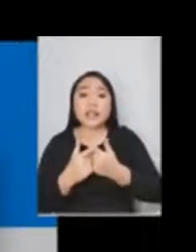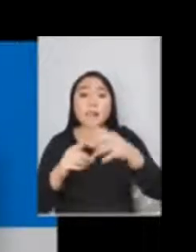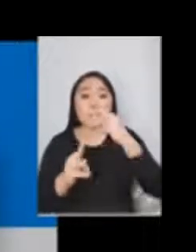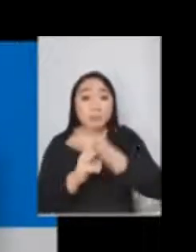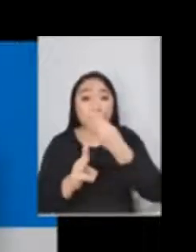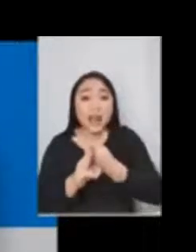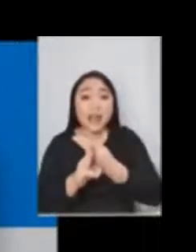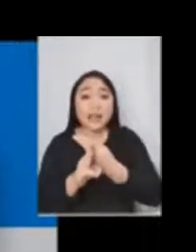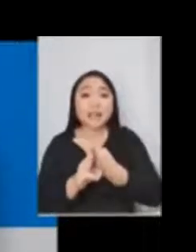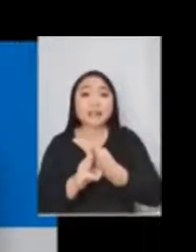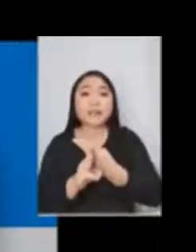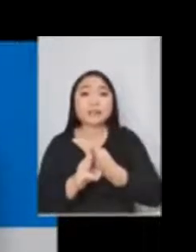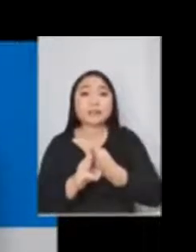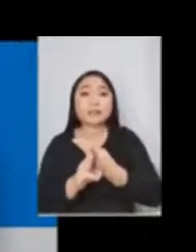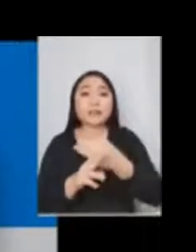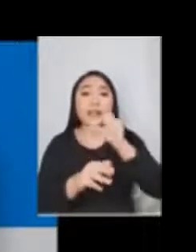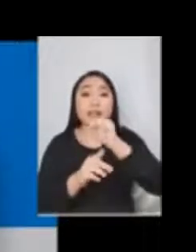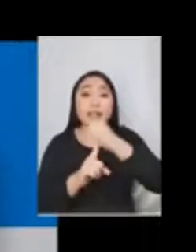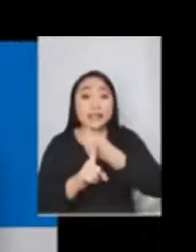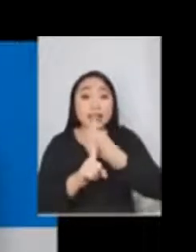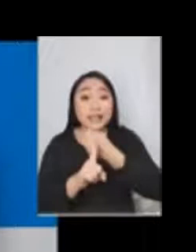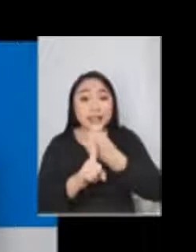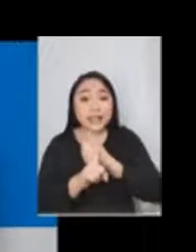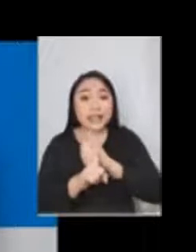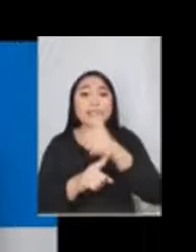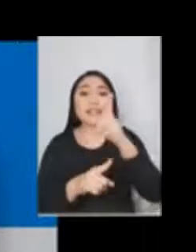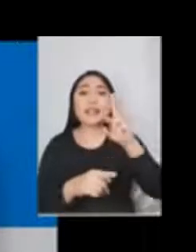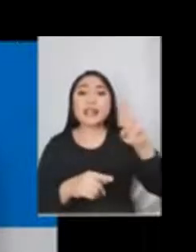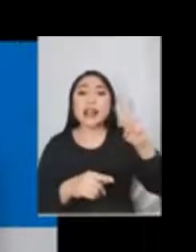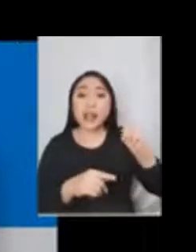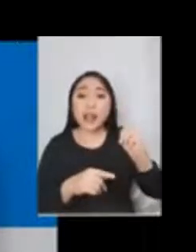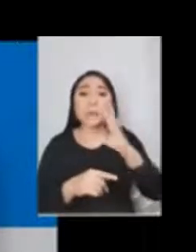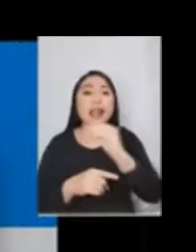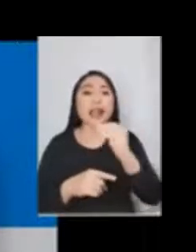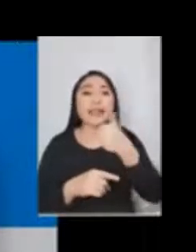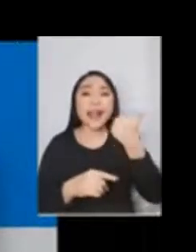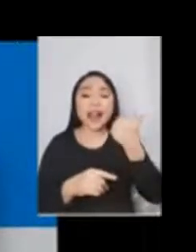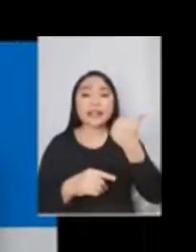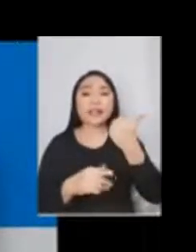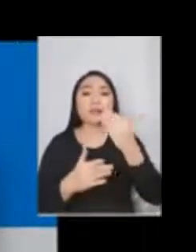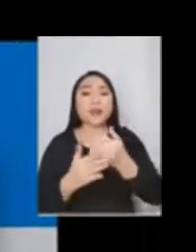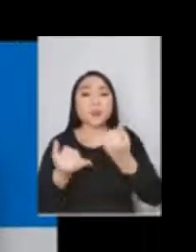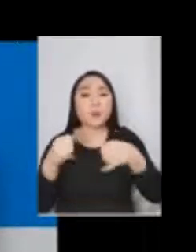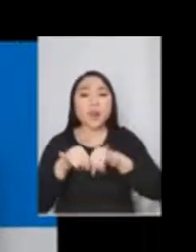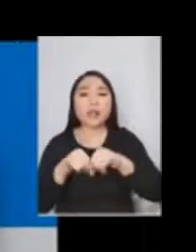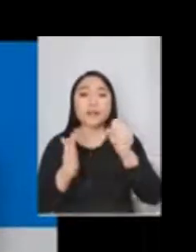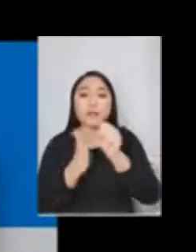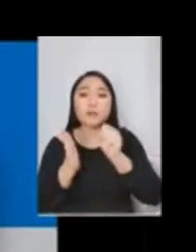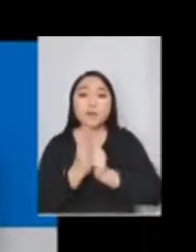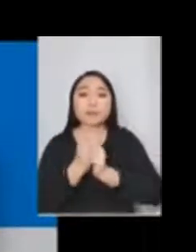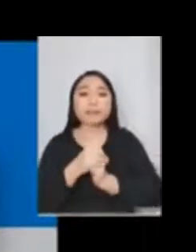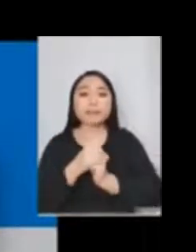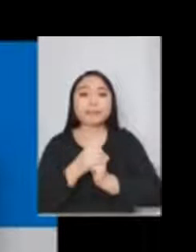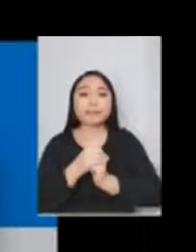agencies, we have the tamang DOST-STII or livelihood videos.